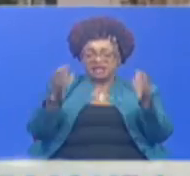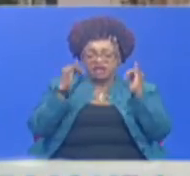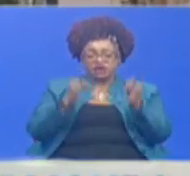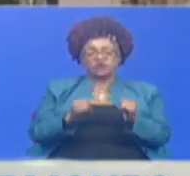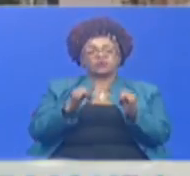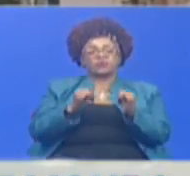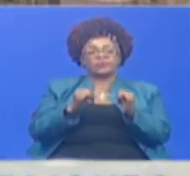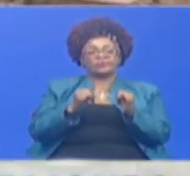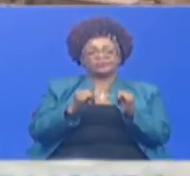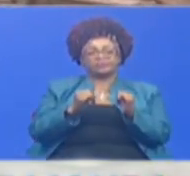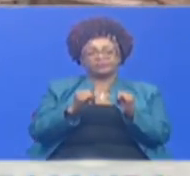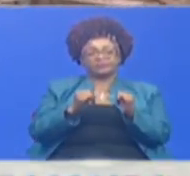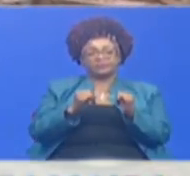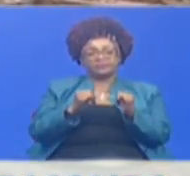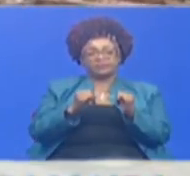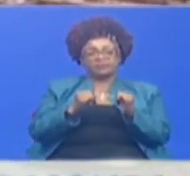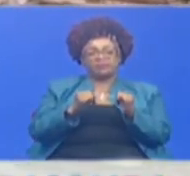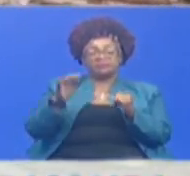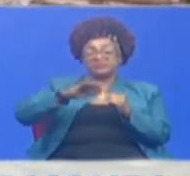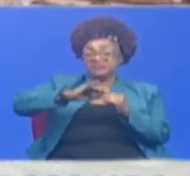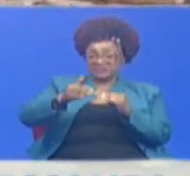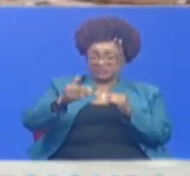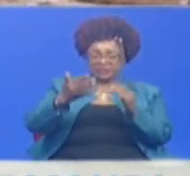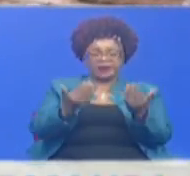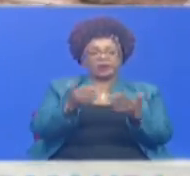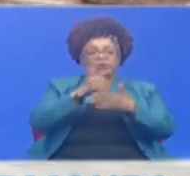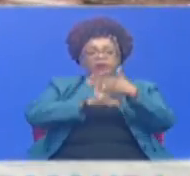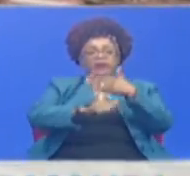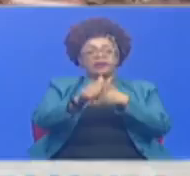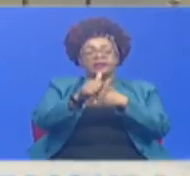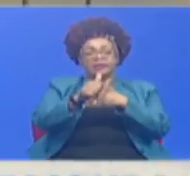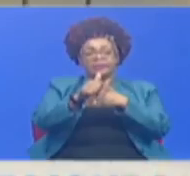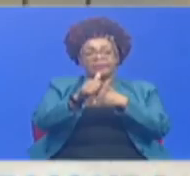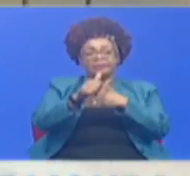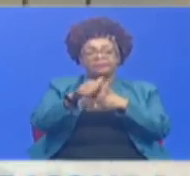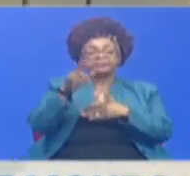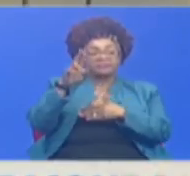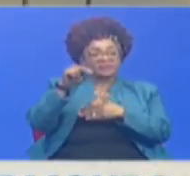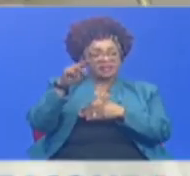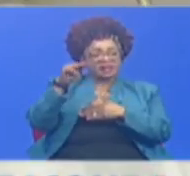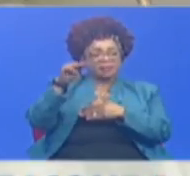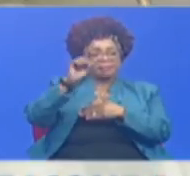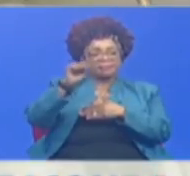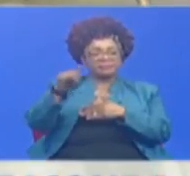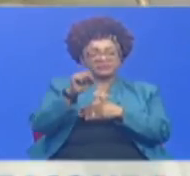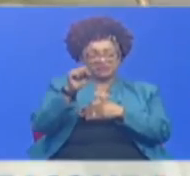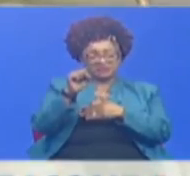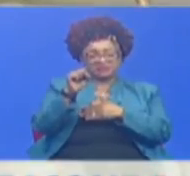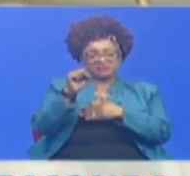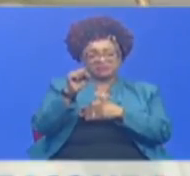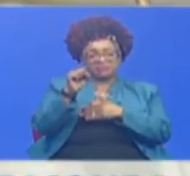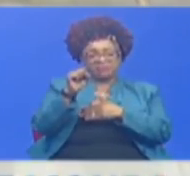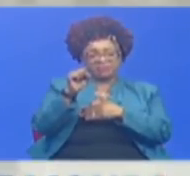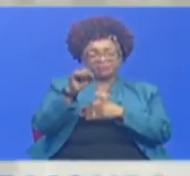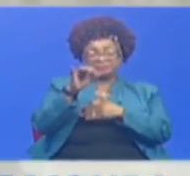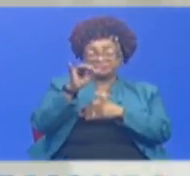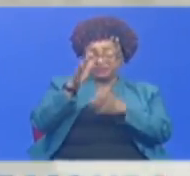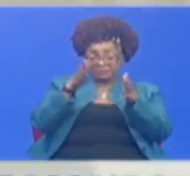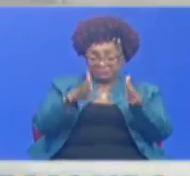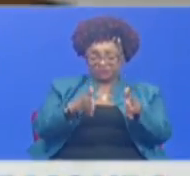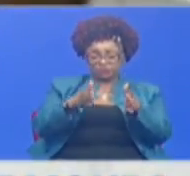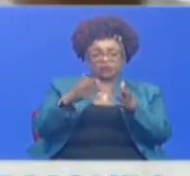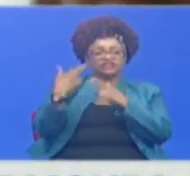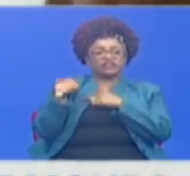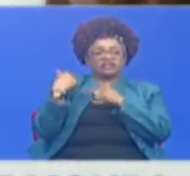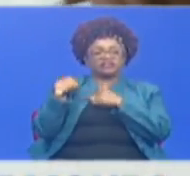of Nairobi. The city will now be under what will be known as Nairobi Metropolitan Services. The man in charge, a Major